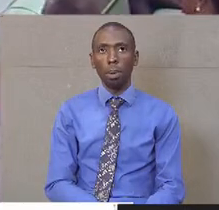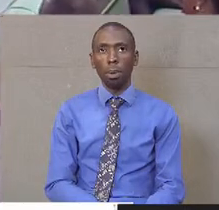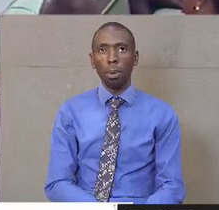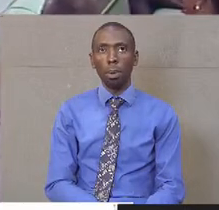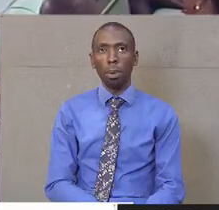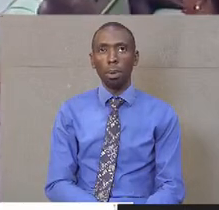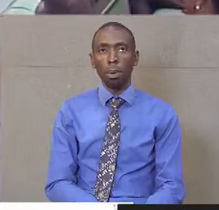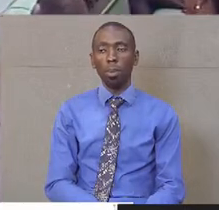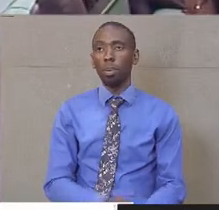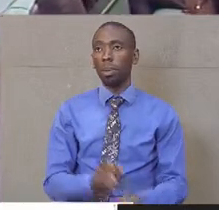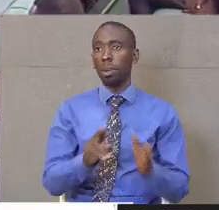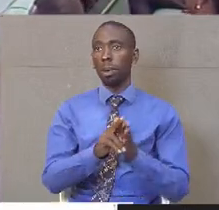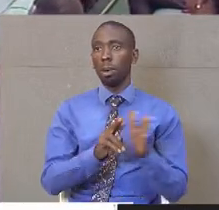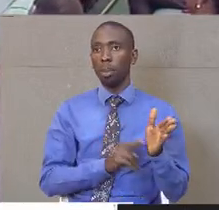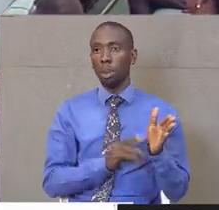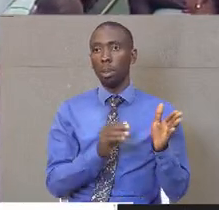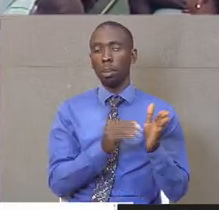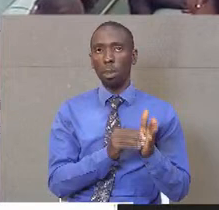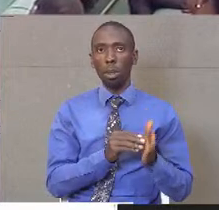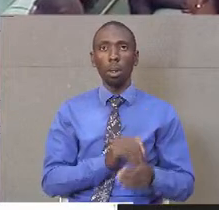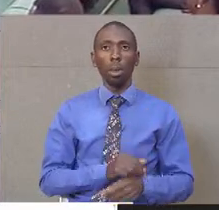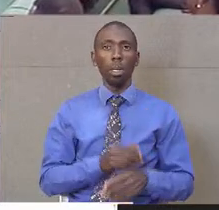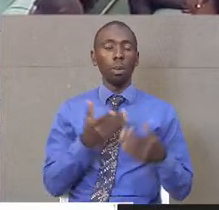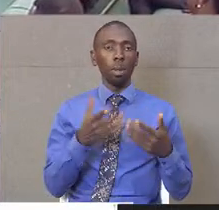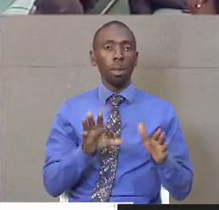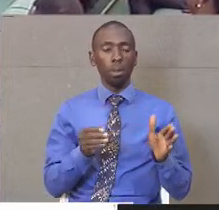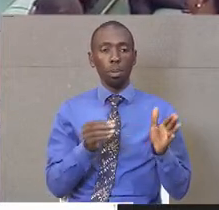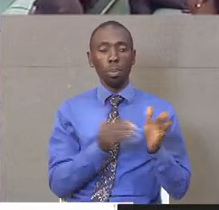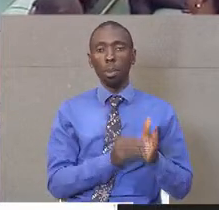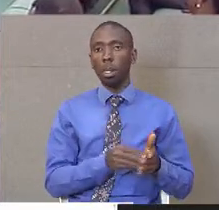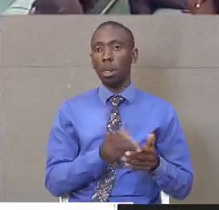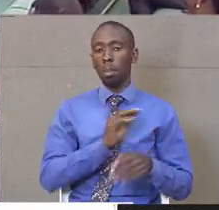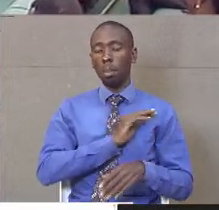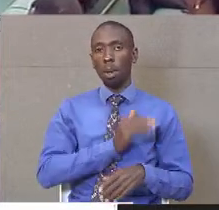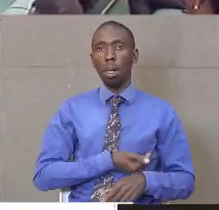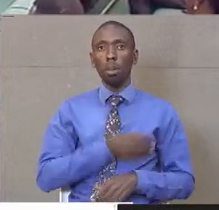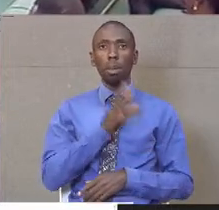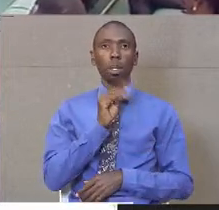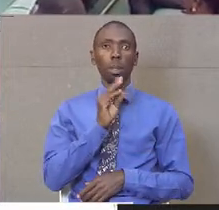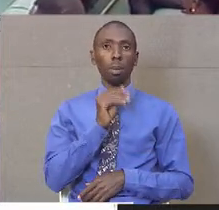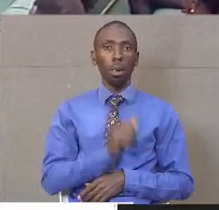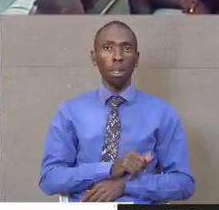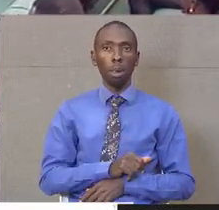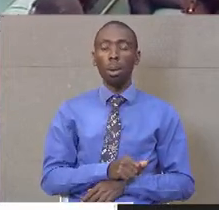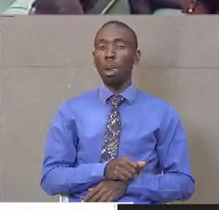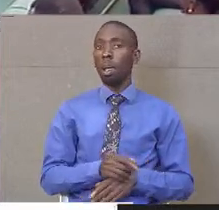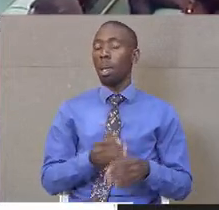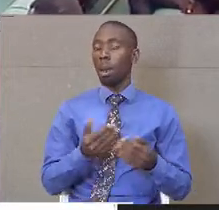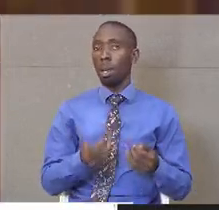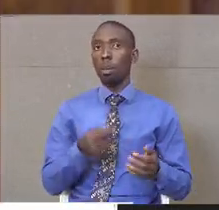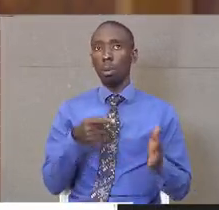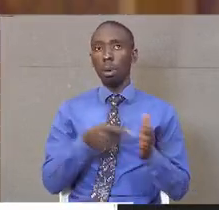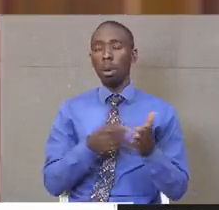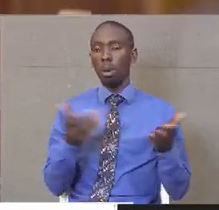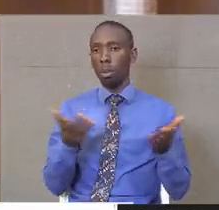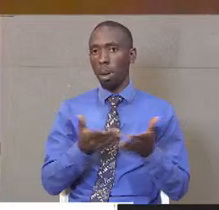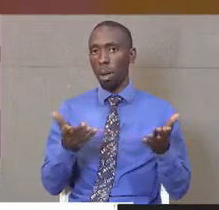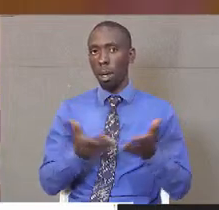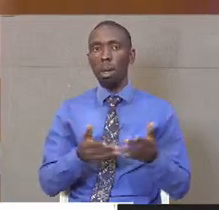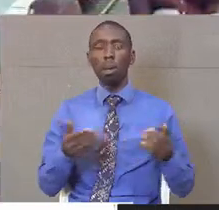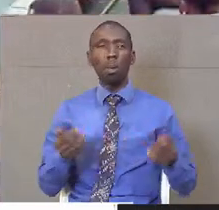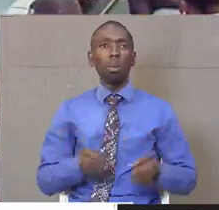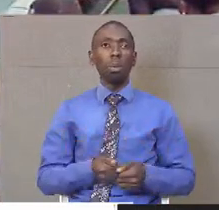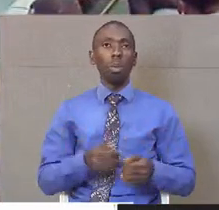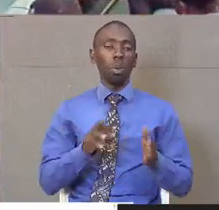It is in the report, 3 billion allocated for that. Madam Speaker, the next point is where